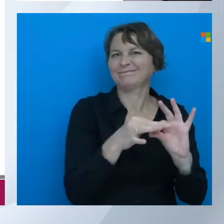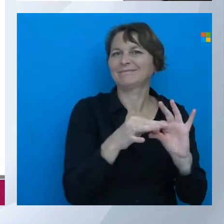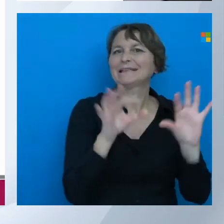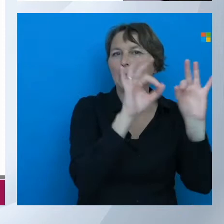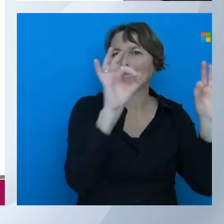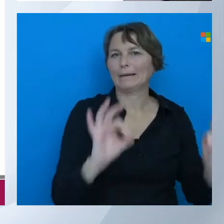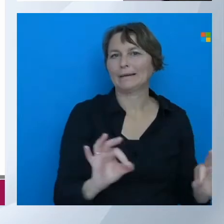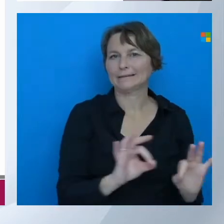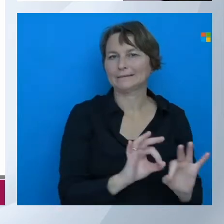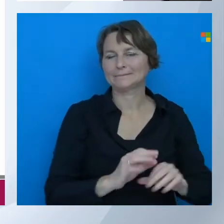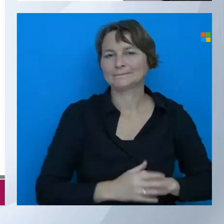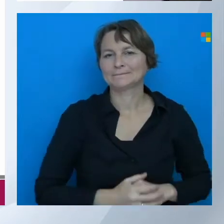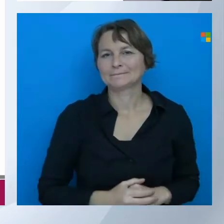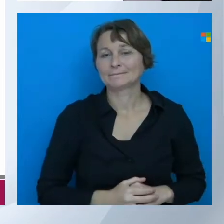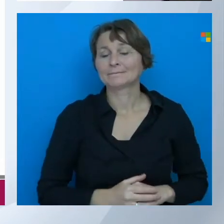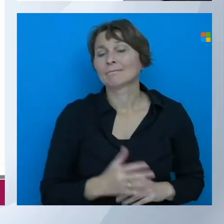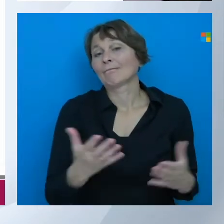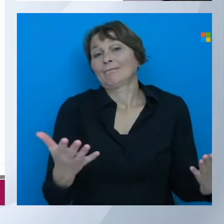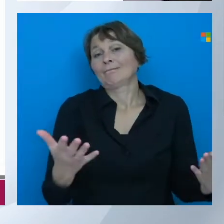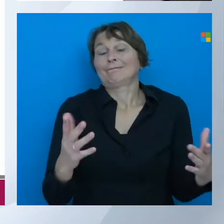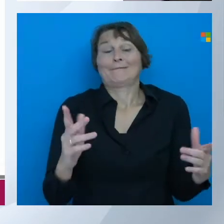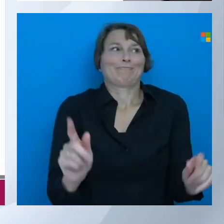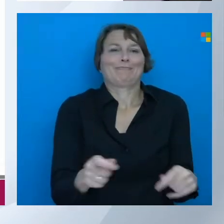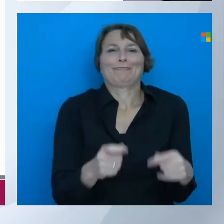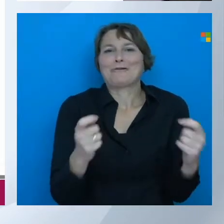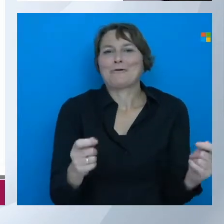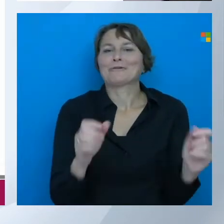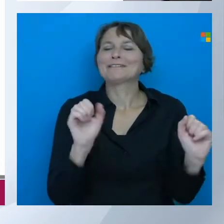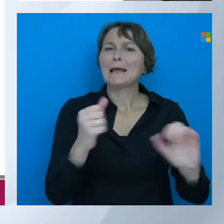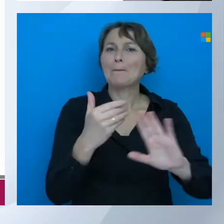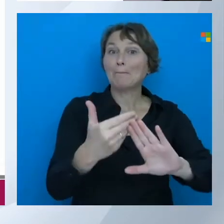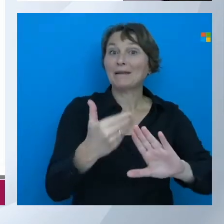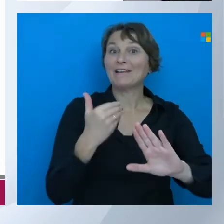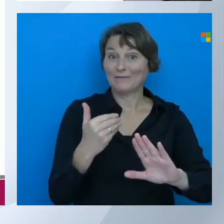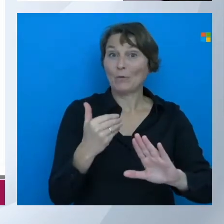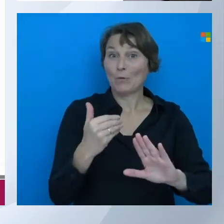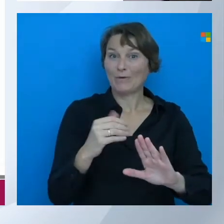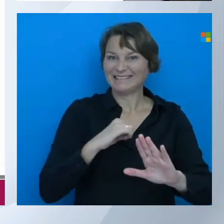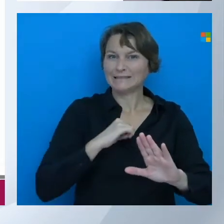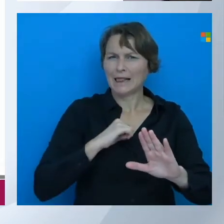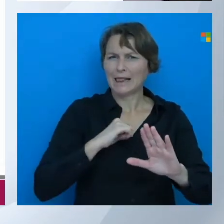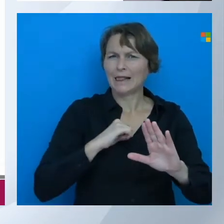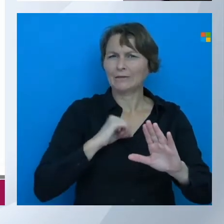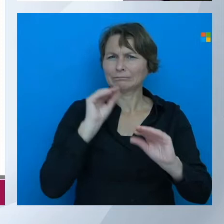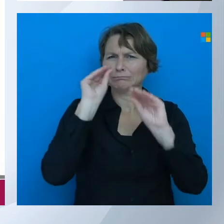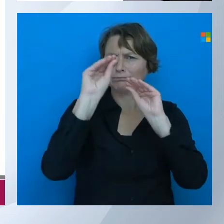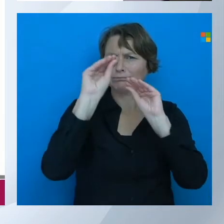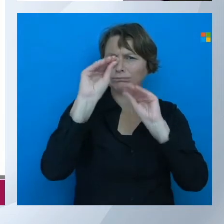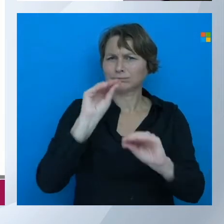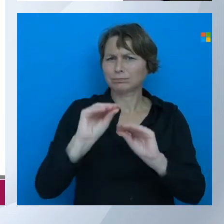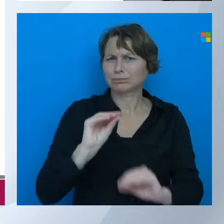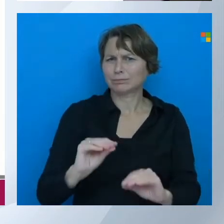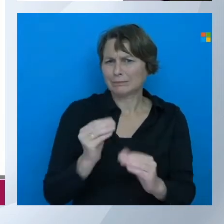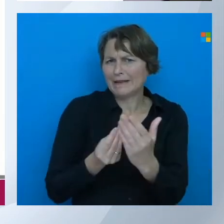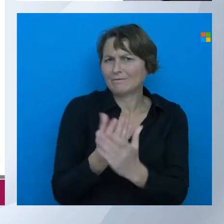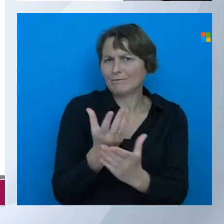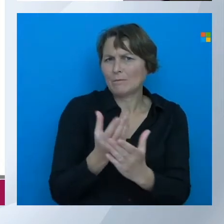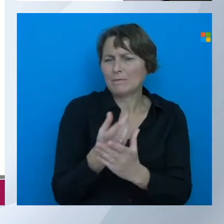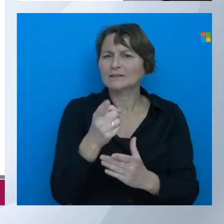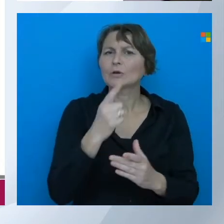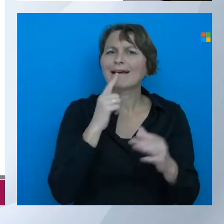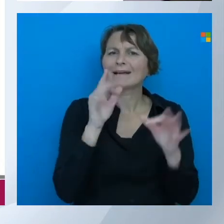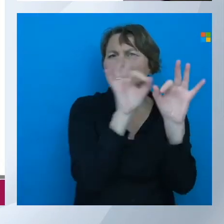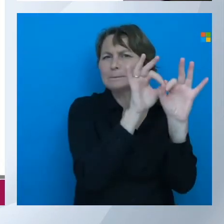you can already pre-fill your template with a lot of information by specifying default values within